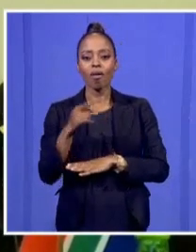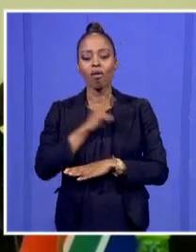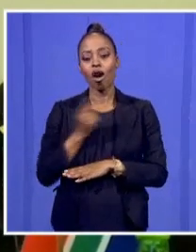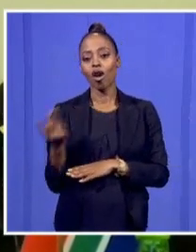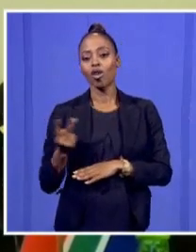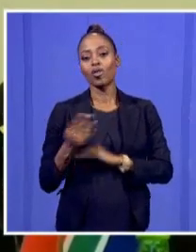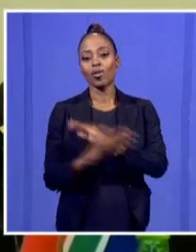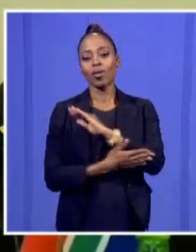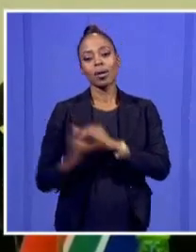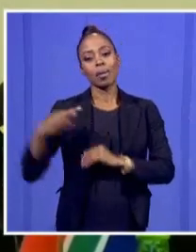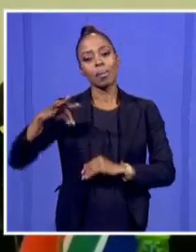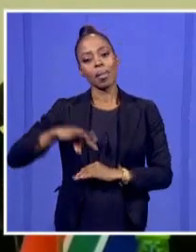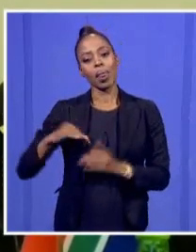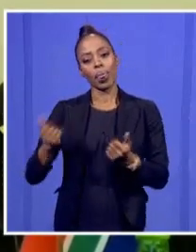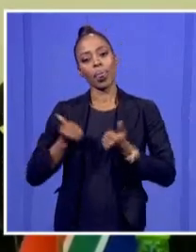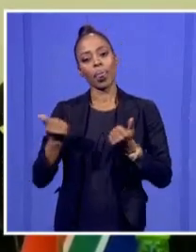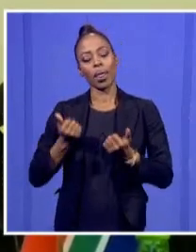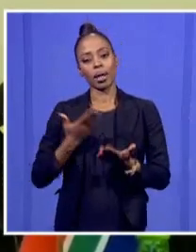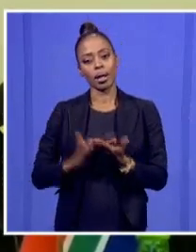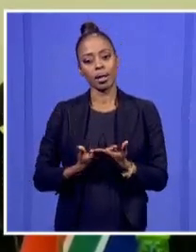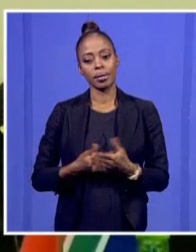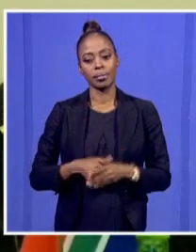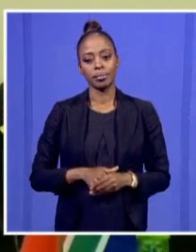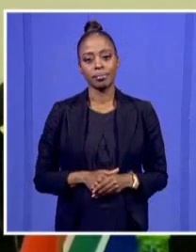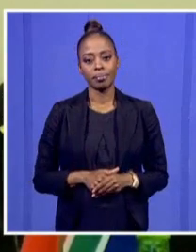is key priority.